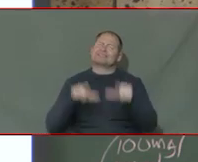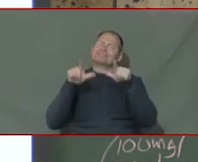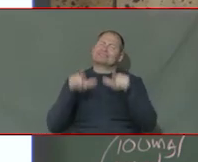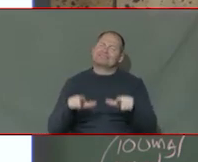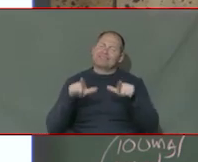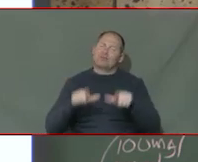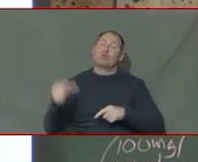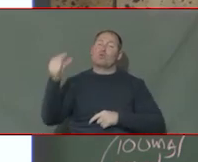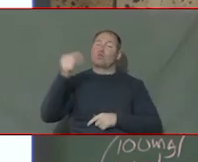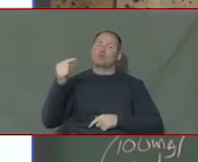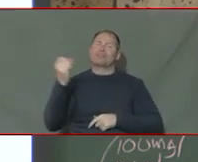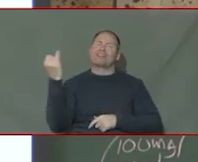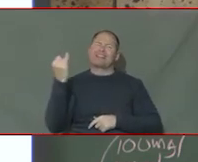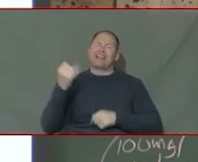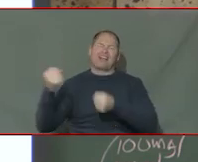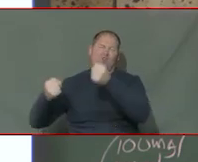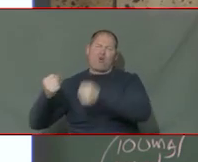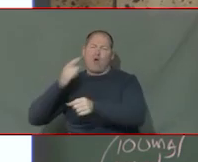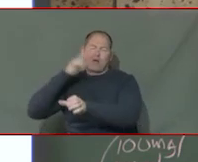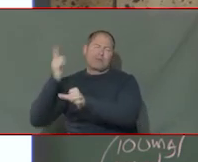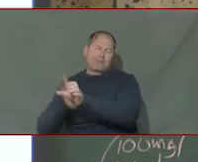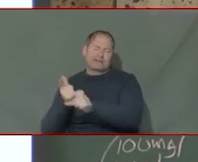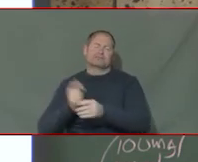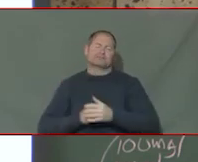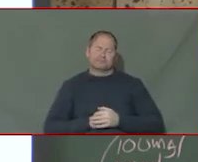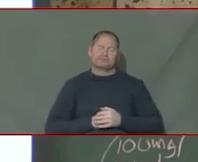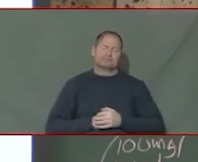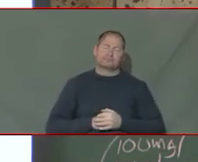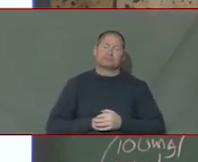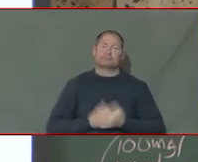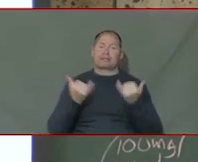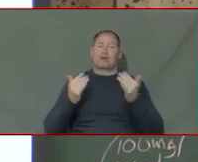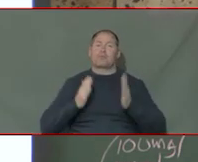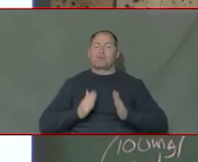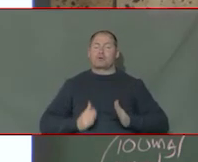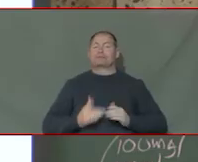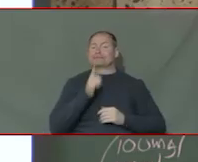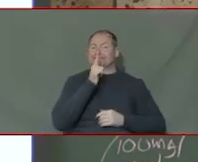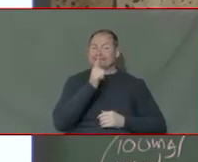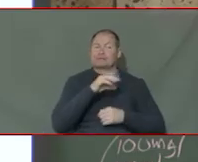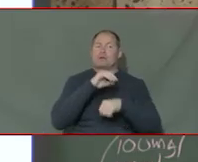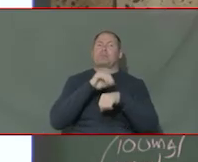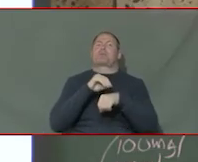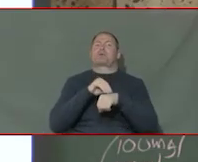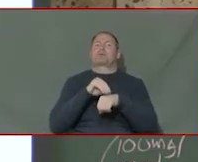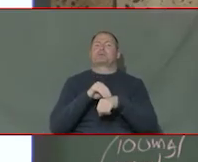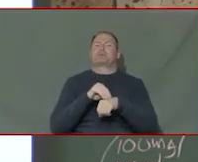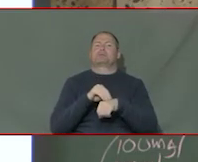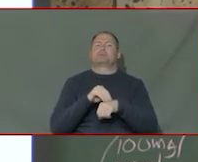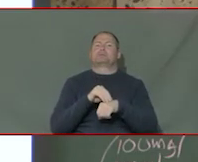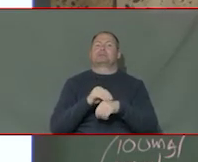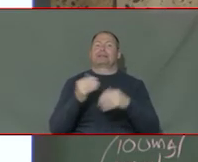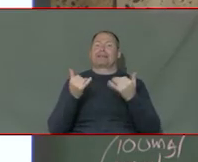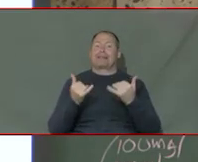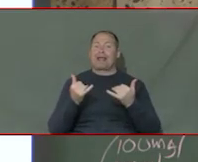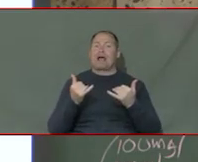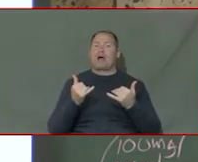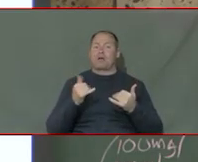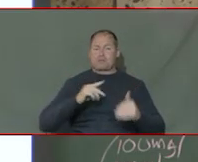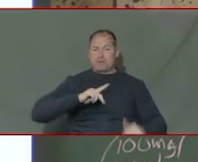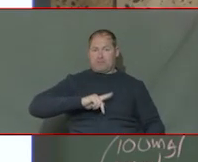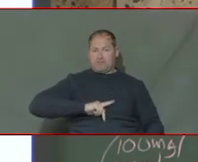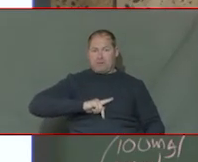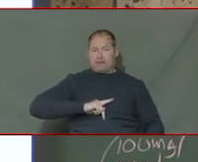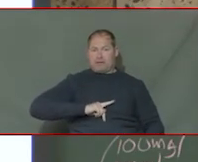petrol. Now the body says, there's a problem here. And the pancreas this time will not